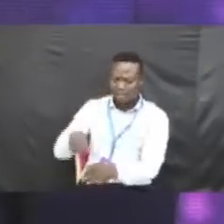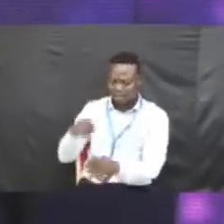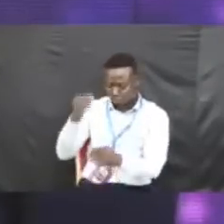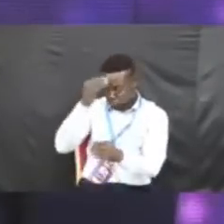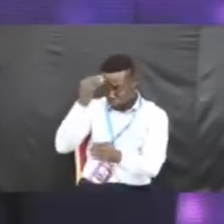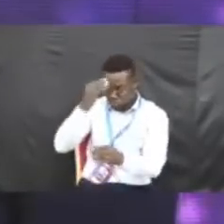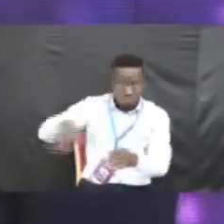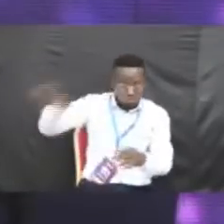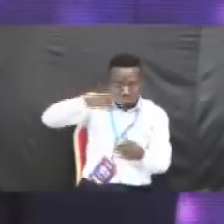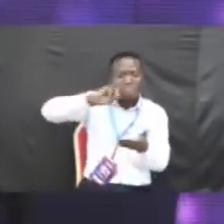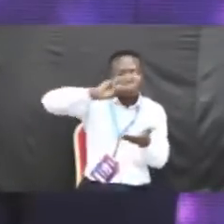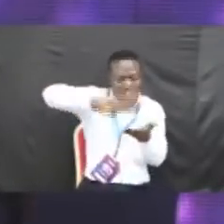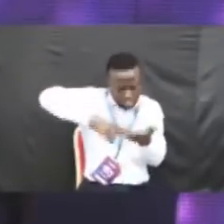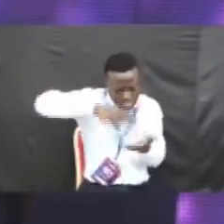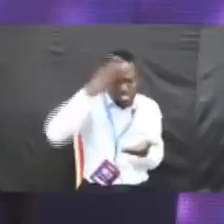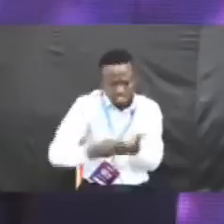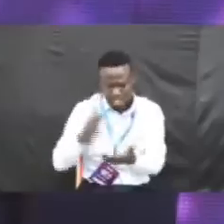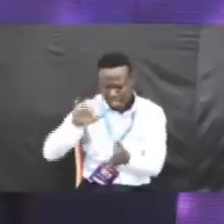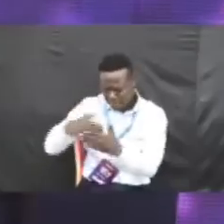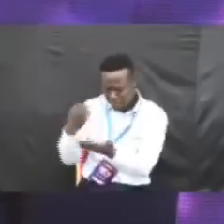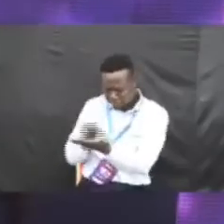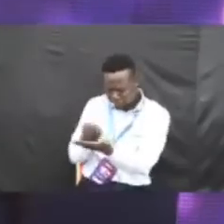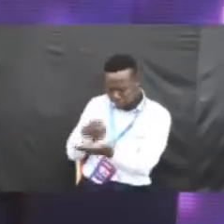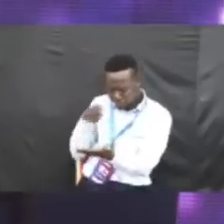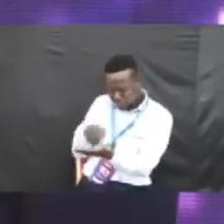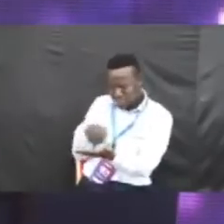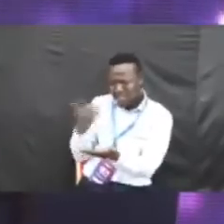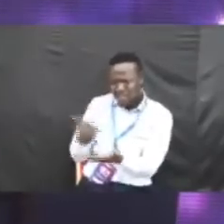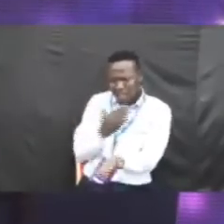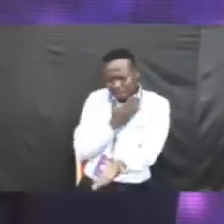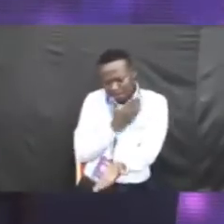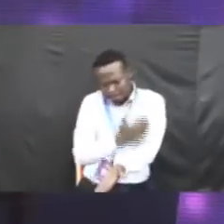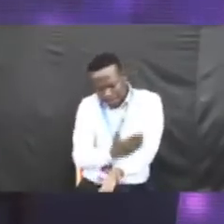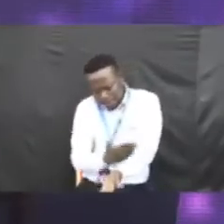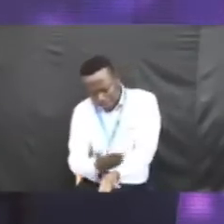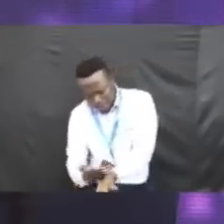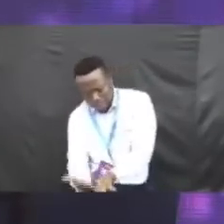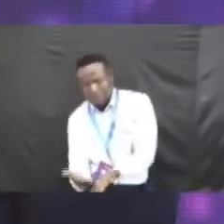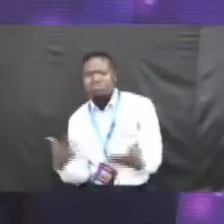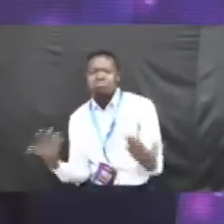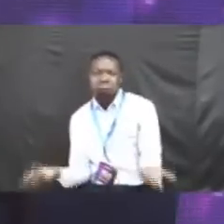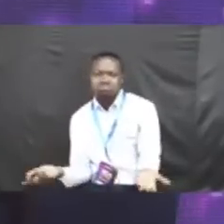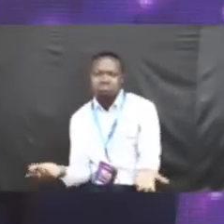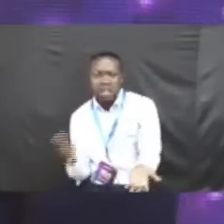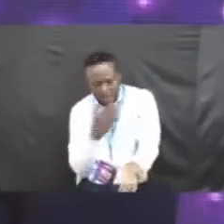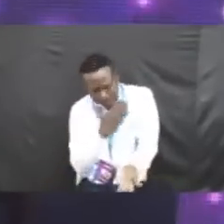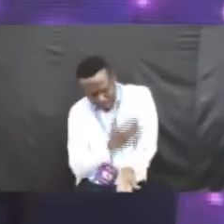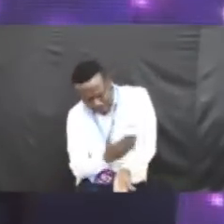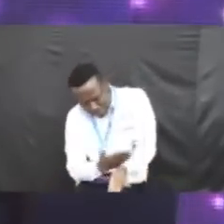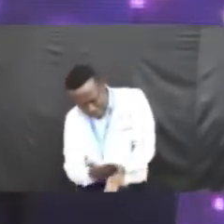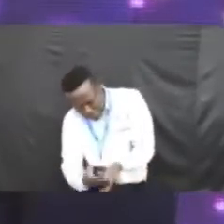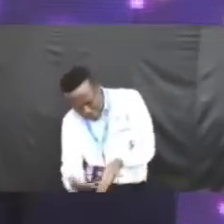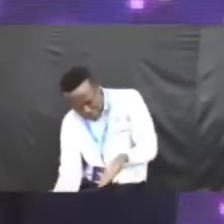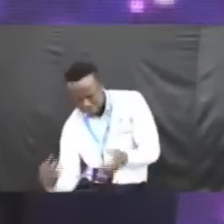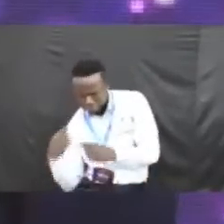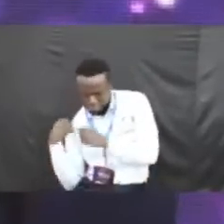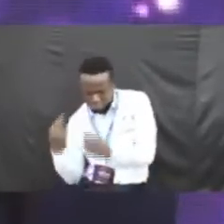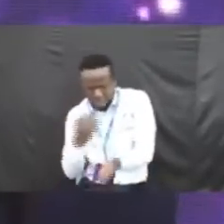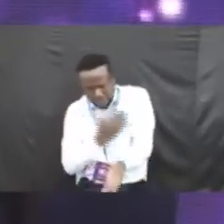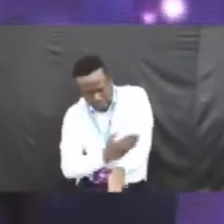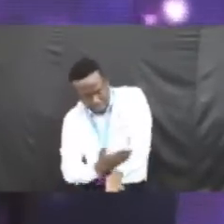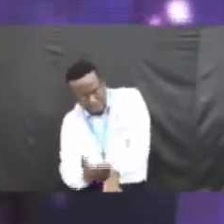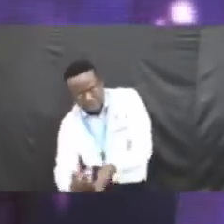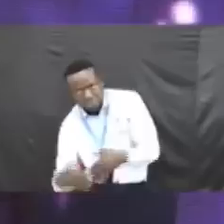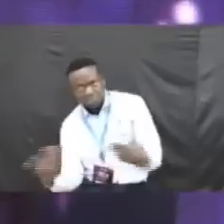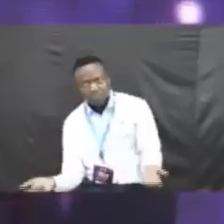witness witnesses of how the economy of Ghana has experienced a downward trend over the past year.